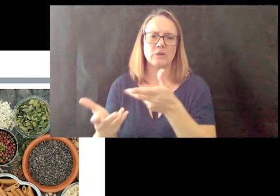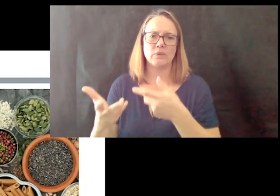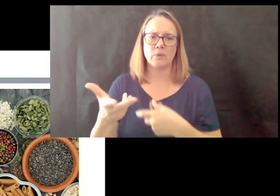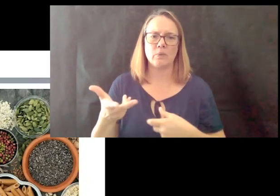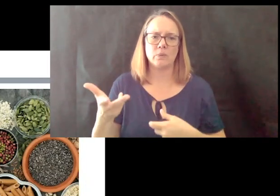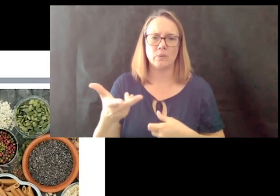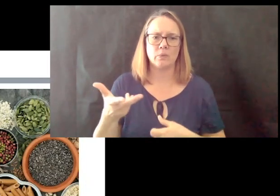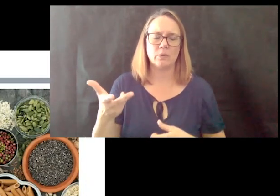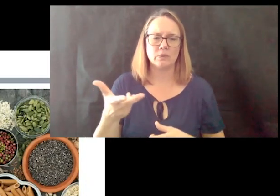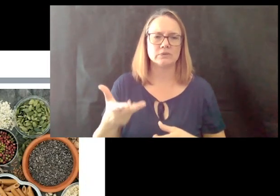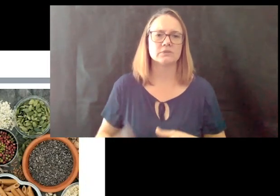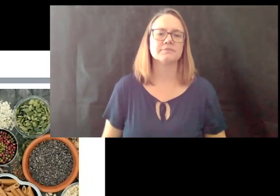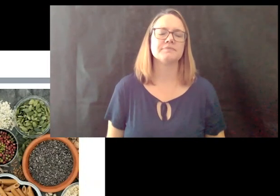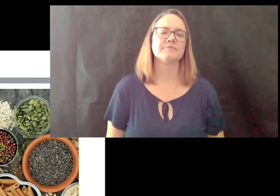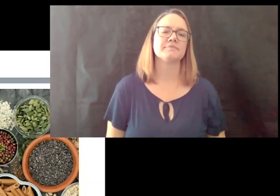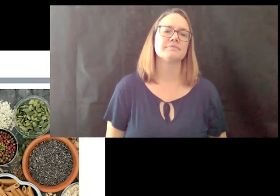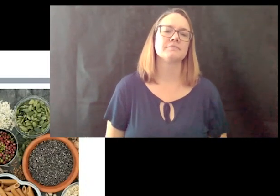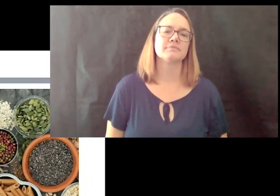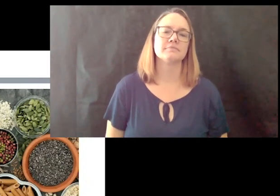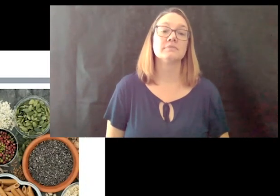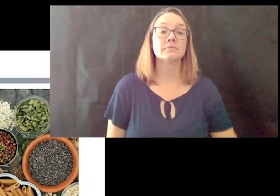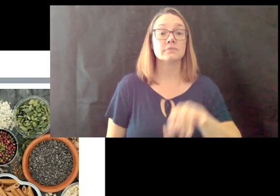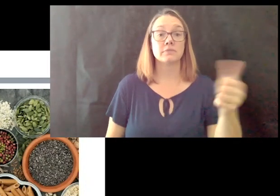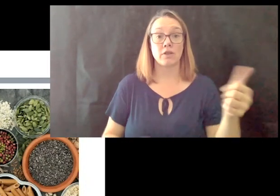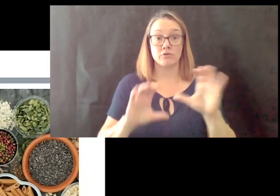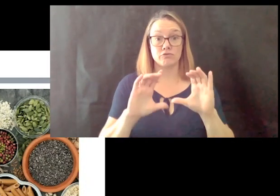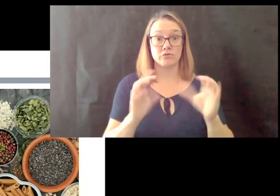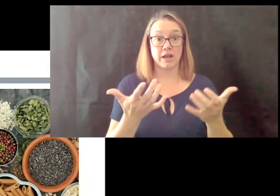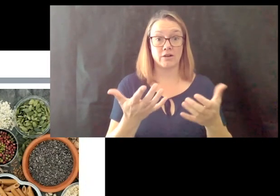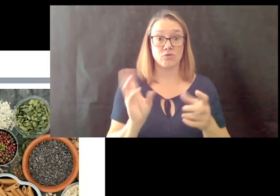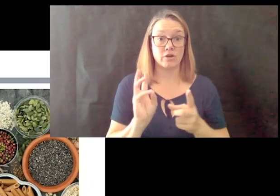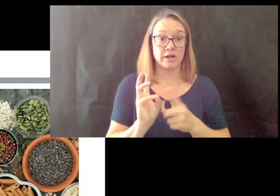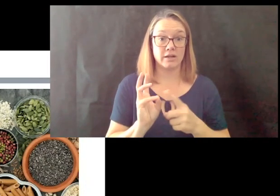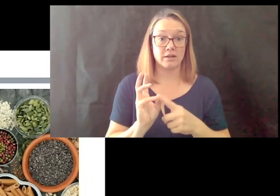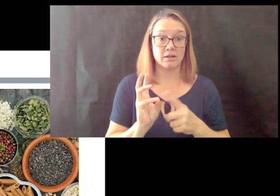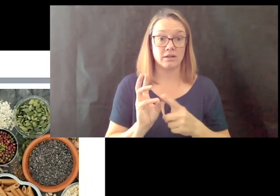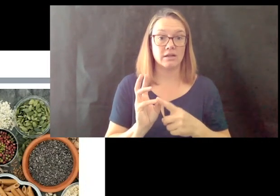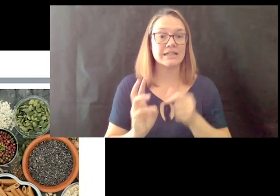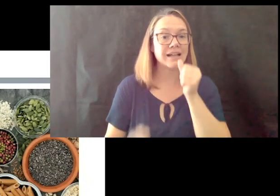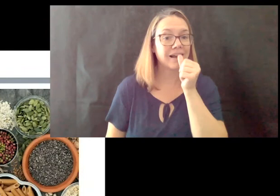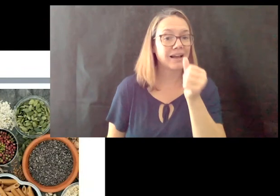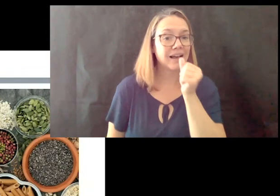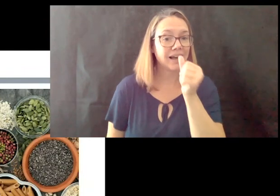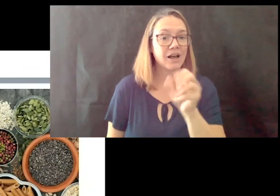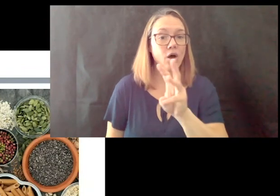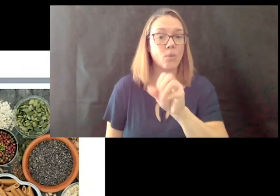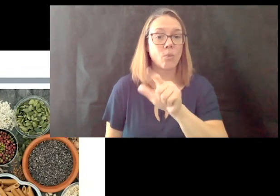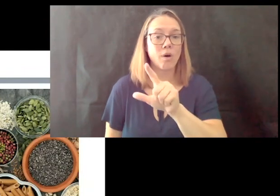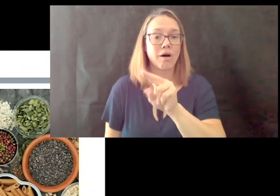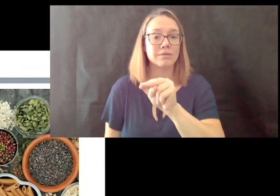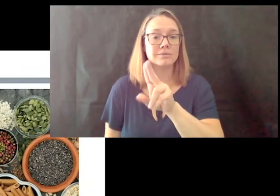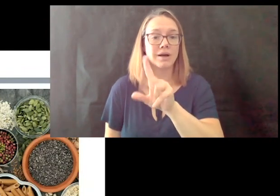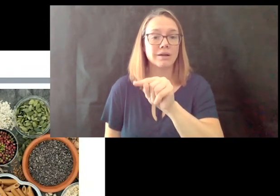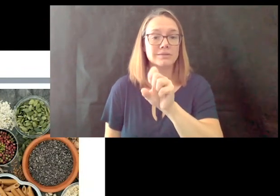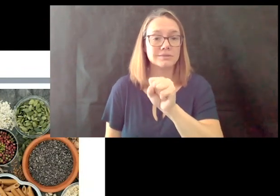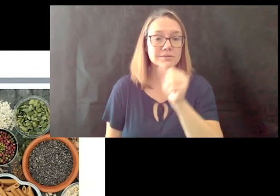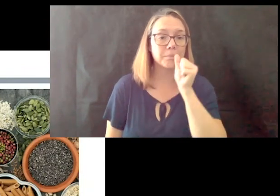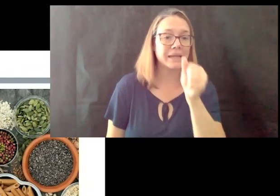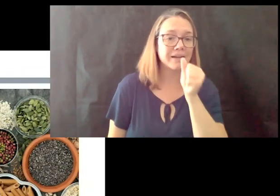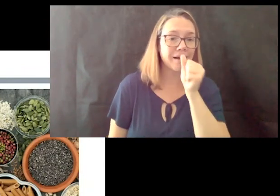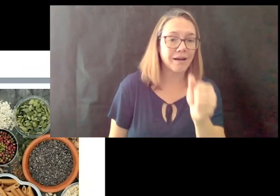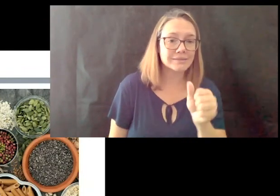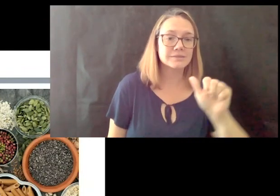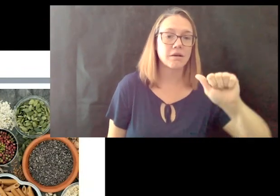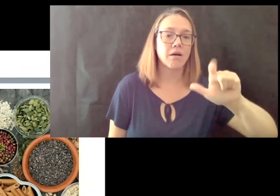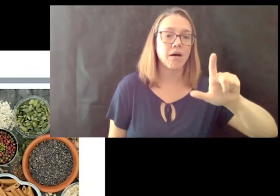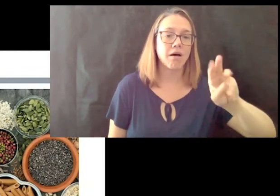ones a little bit. Another great category of carbohydrates to maximize is nuts, walnuts, almonds, peanuts,